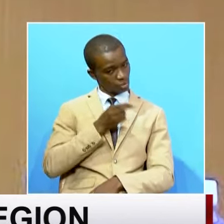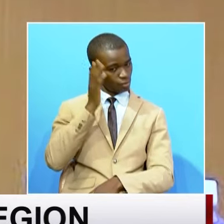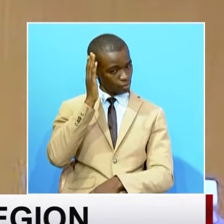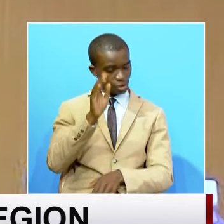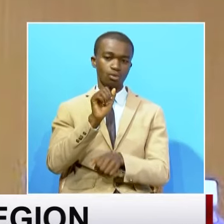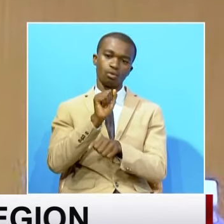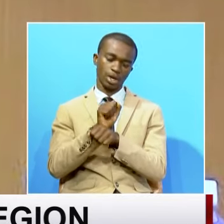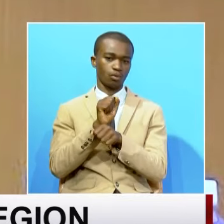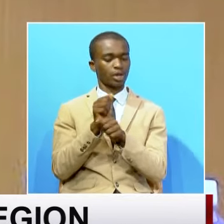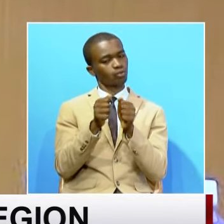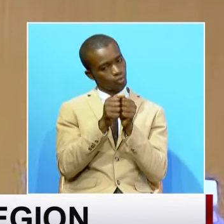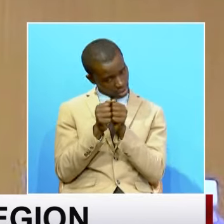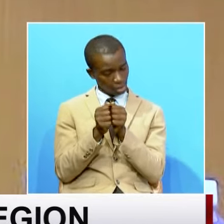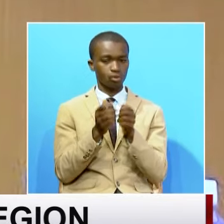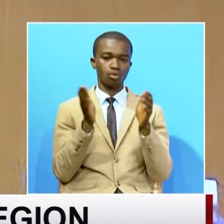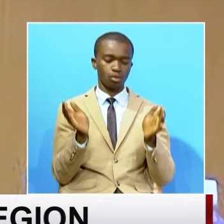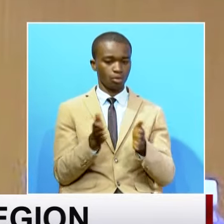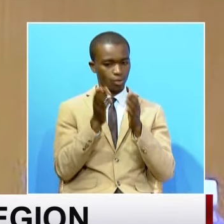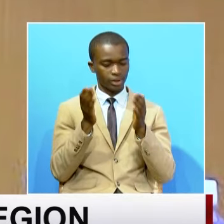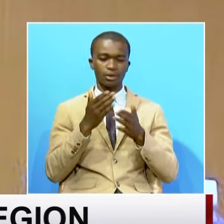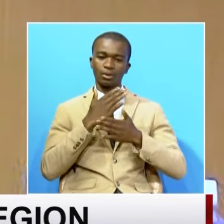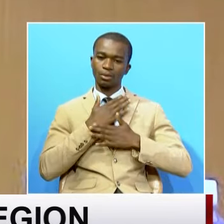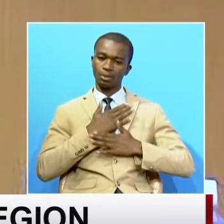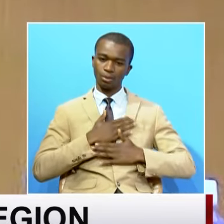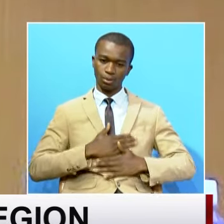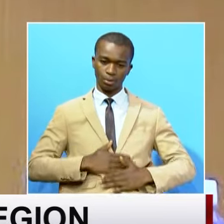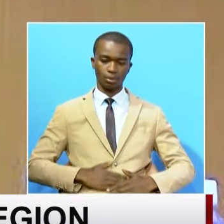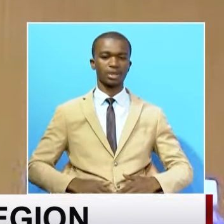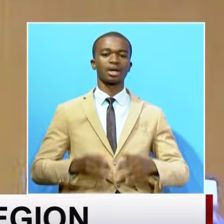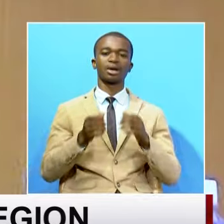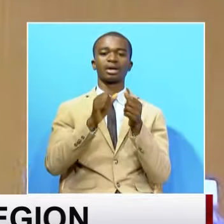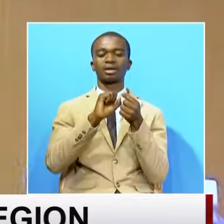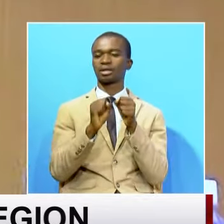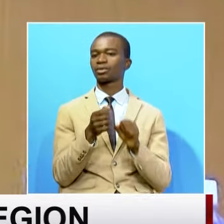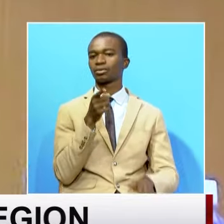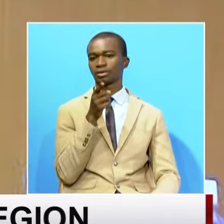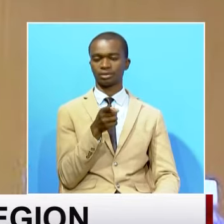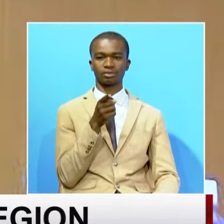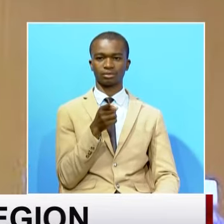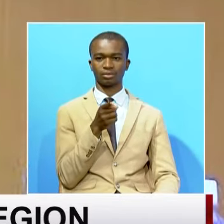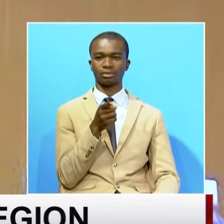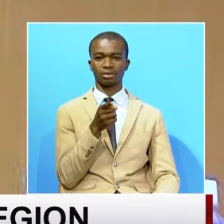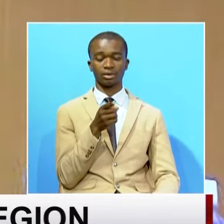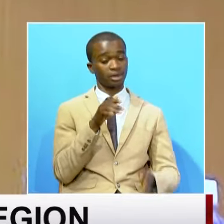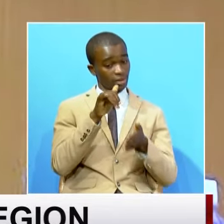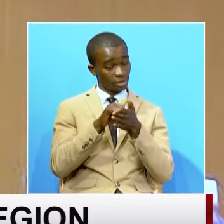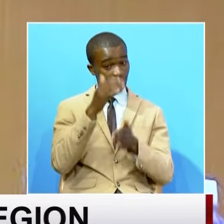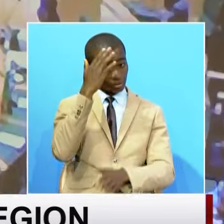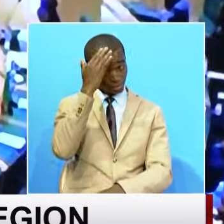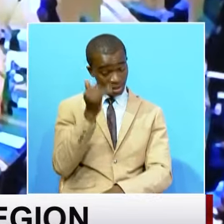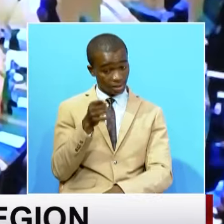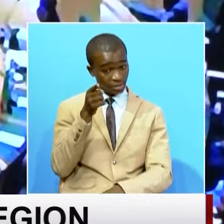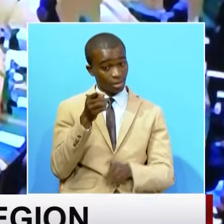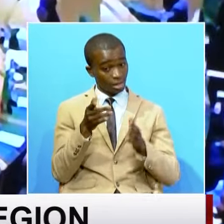to peace and security and takes collective measures to address these emerging challenges facing our